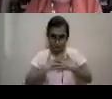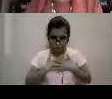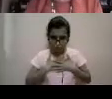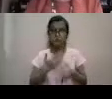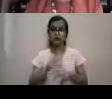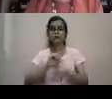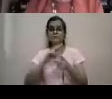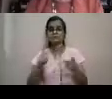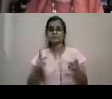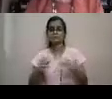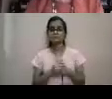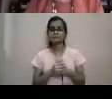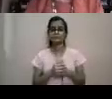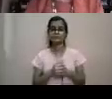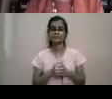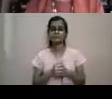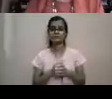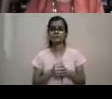having to